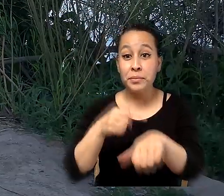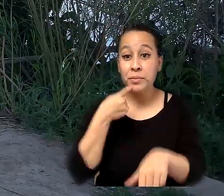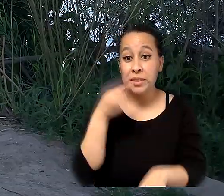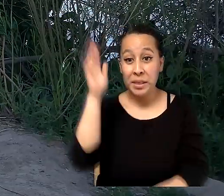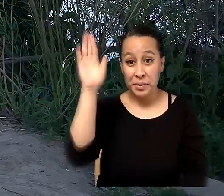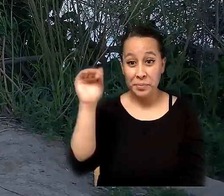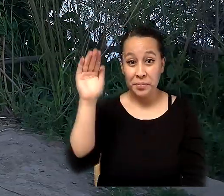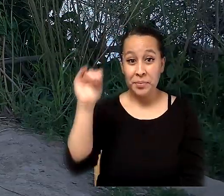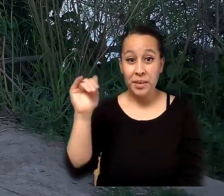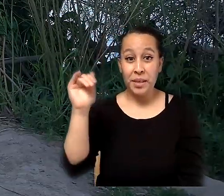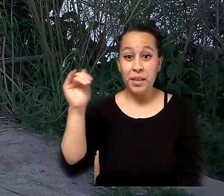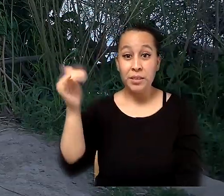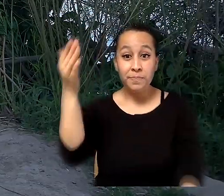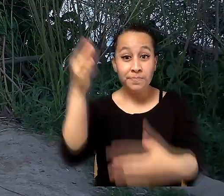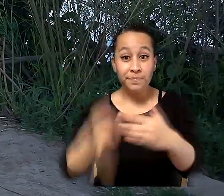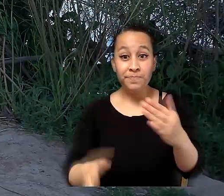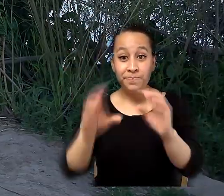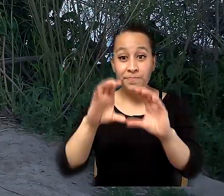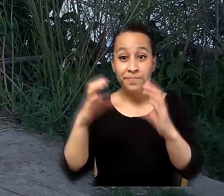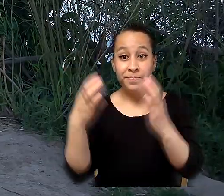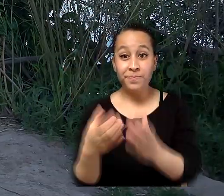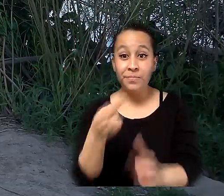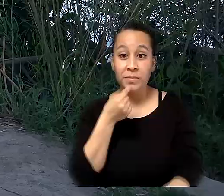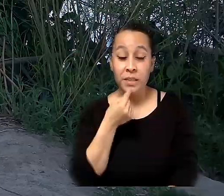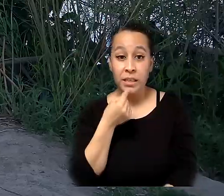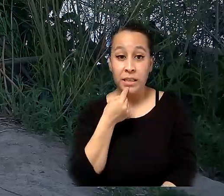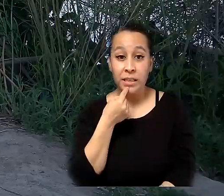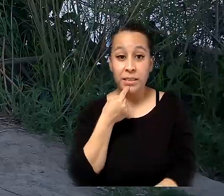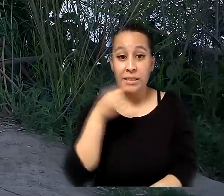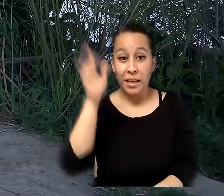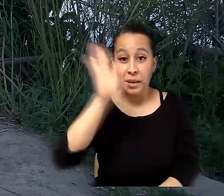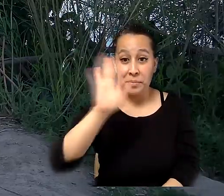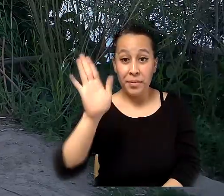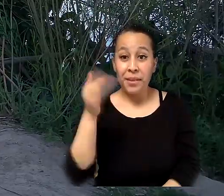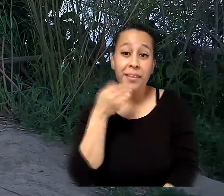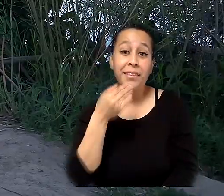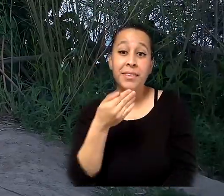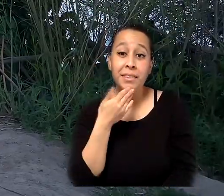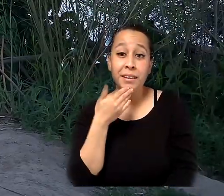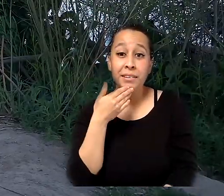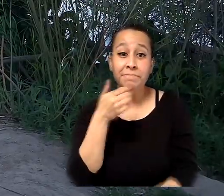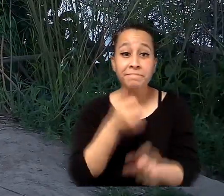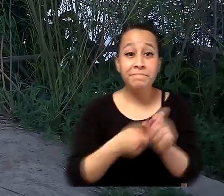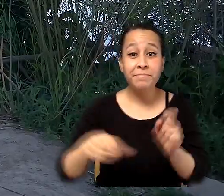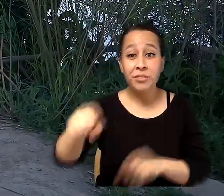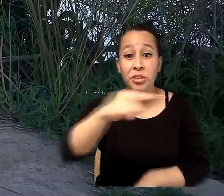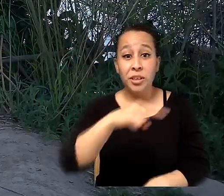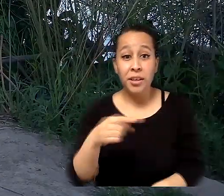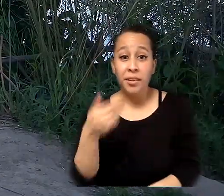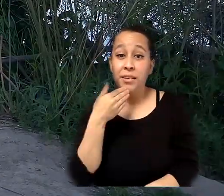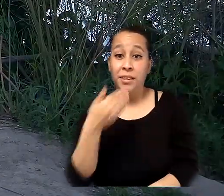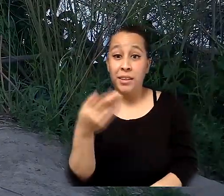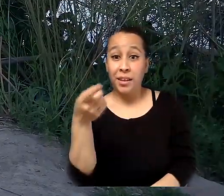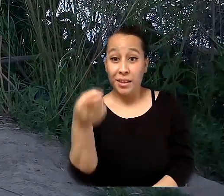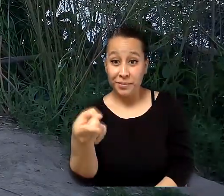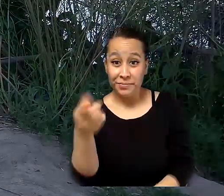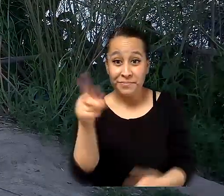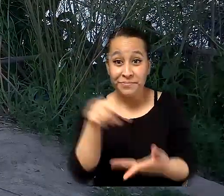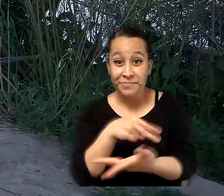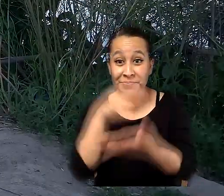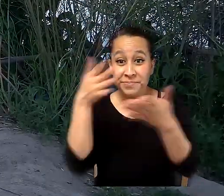Goodbye. At the end of every class, we say goodbye by thanking each other. We thank you dancers for working really